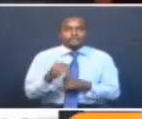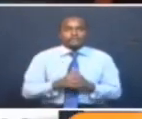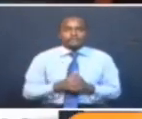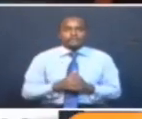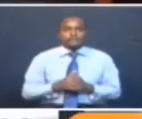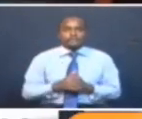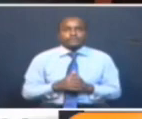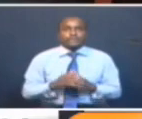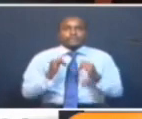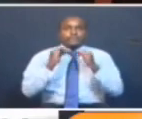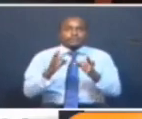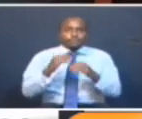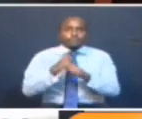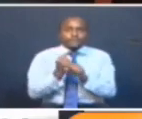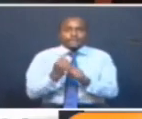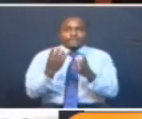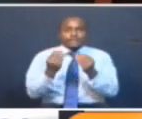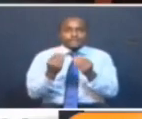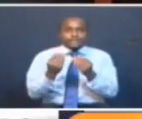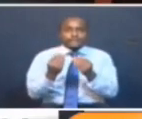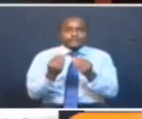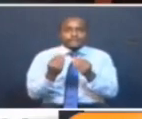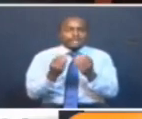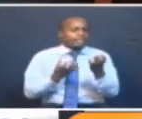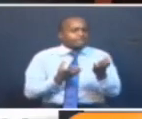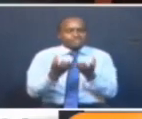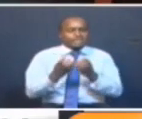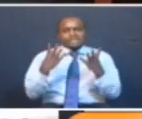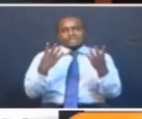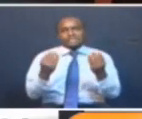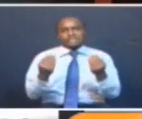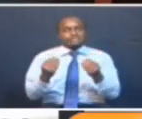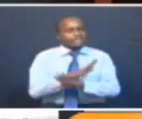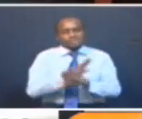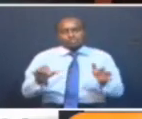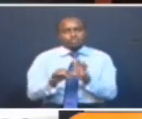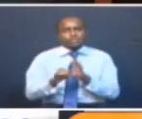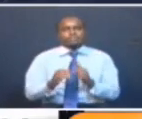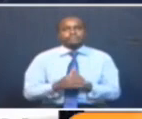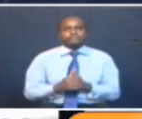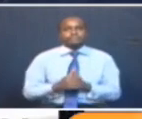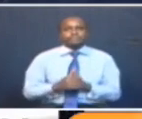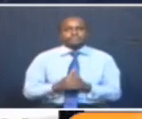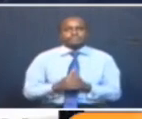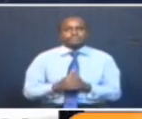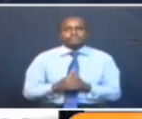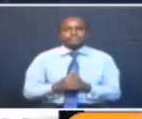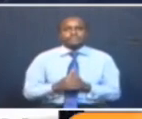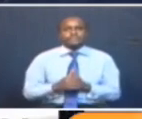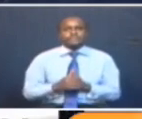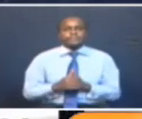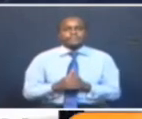And if we can make it easier for each other in trade and business, then there's no problem. None. No problem. The point